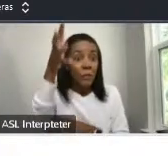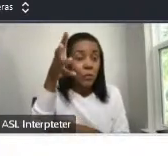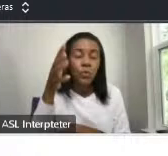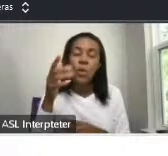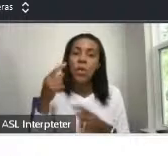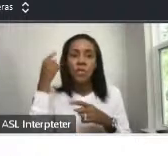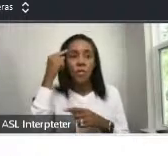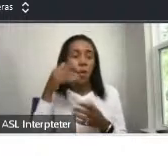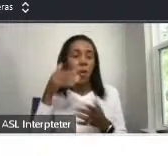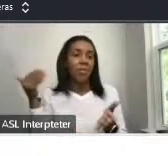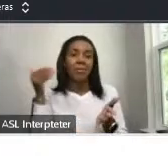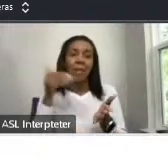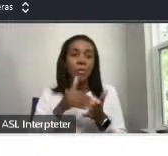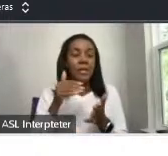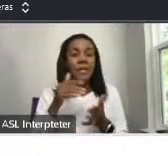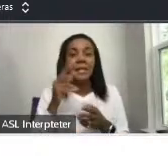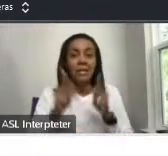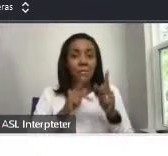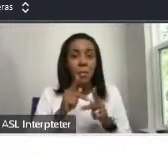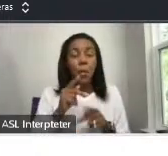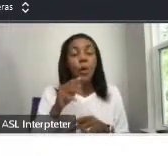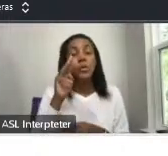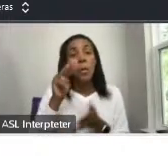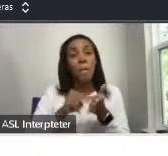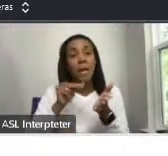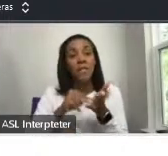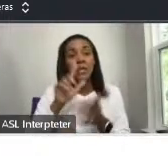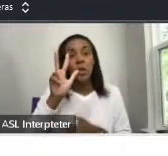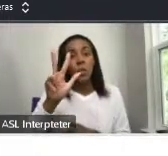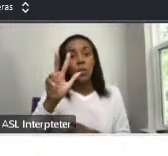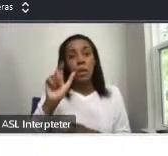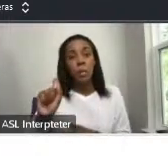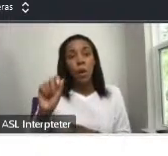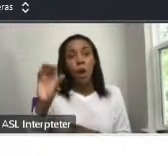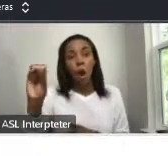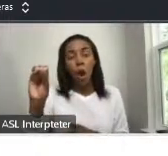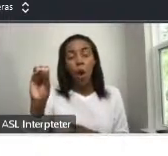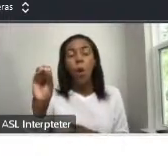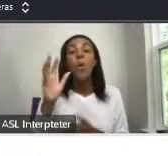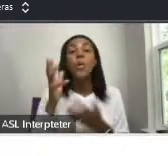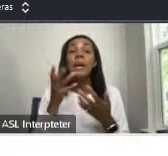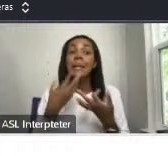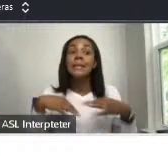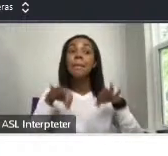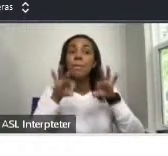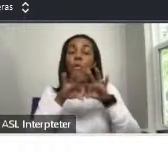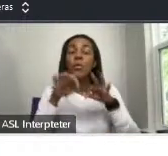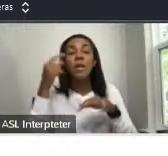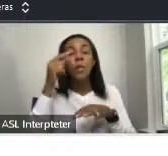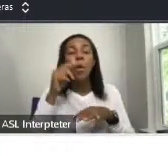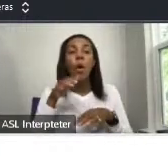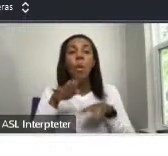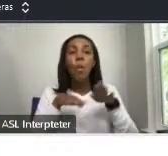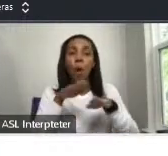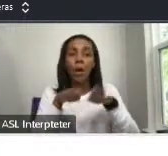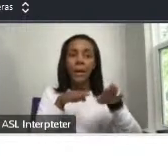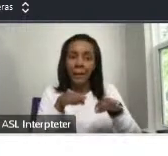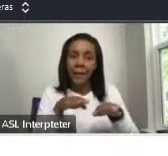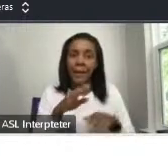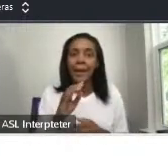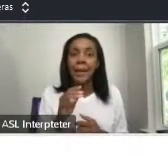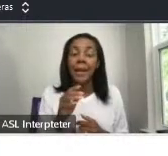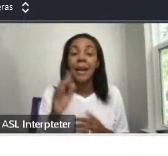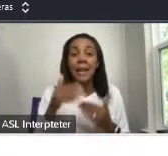Memphis 3.0, next slide, prioritize walking as the first mode of transportation. Next slide, and